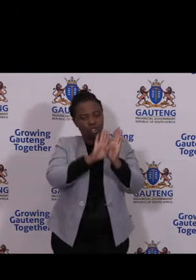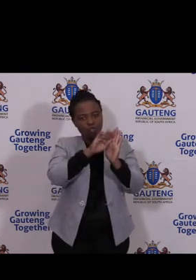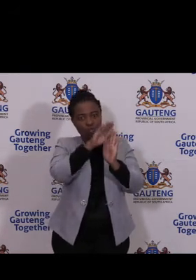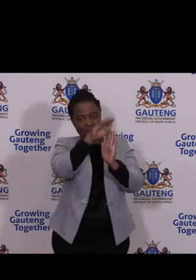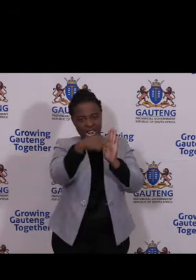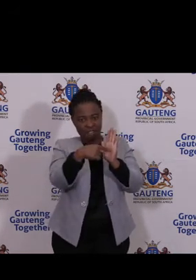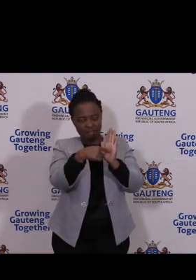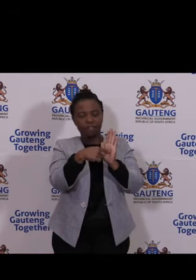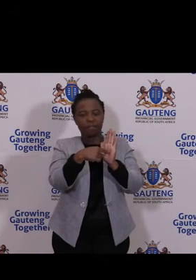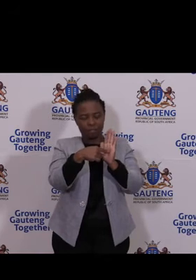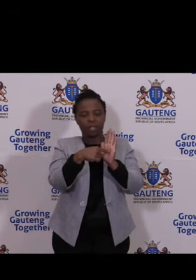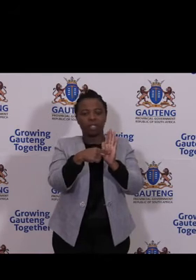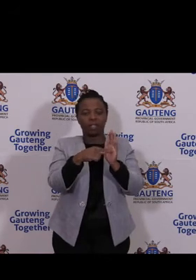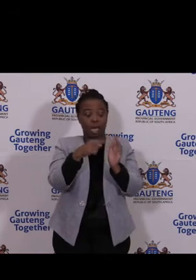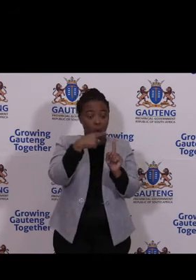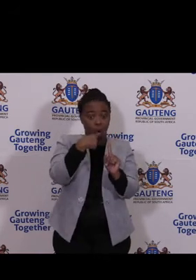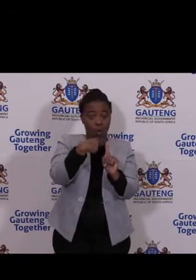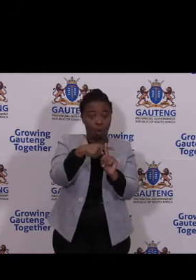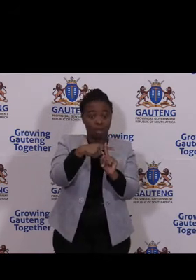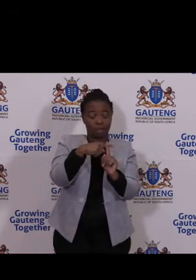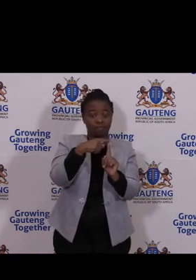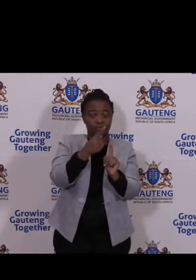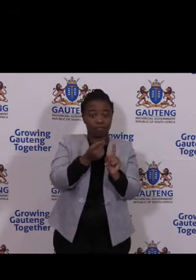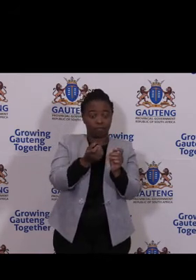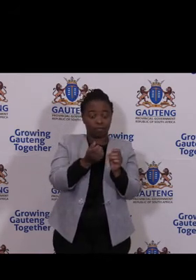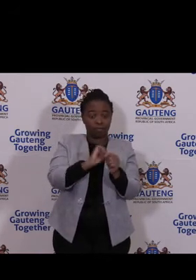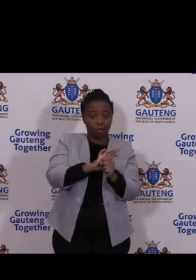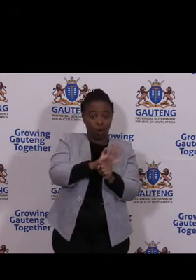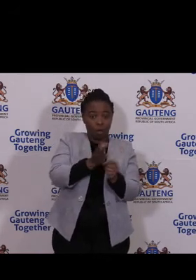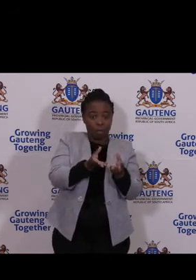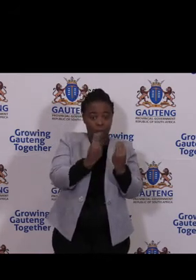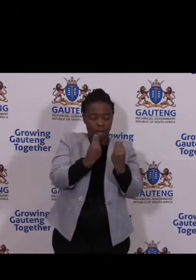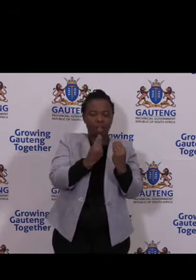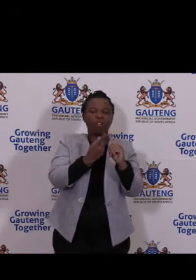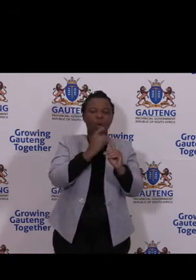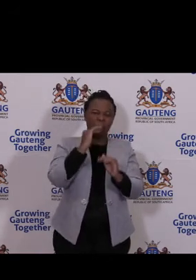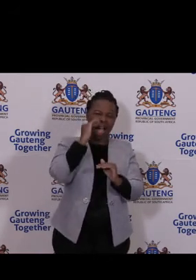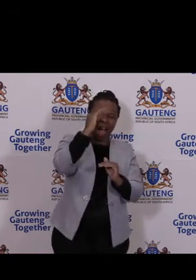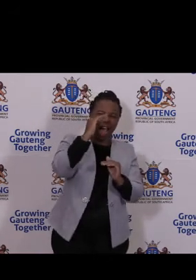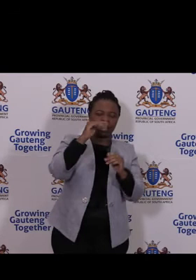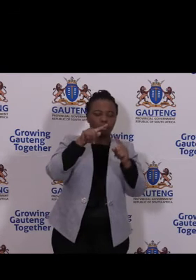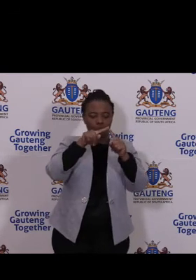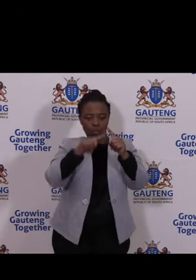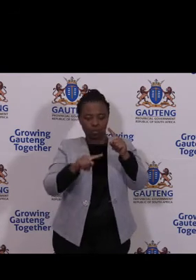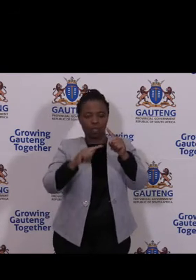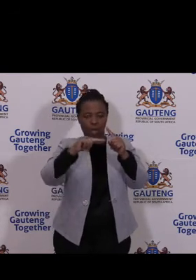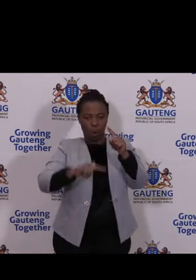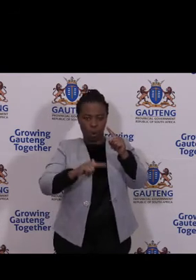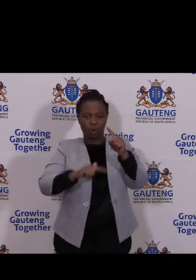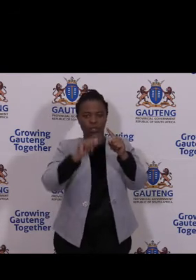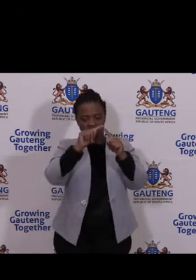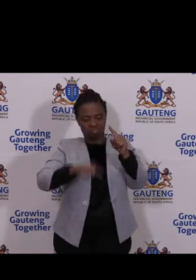just the number of active cases, starting from the highest up to the lowest, and you will see what I've